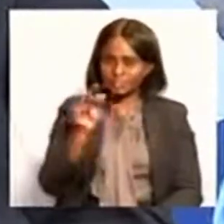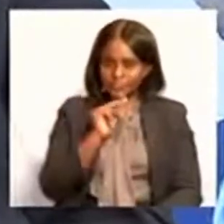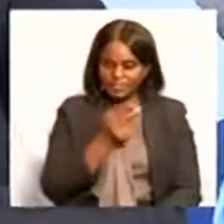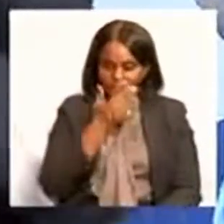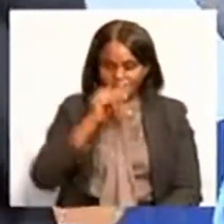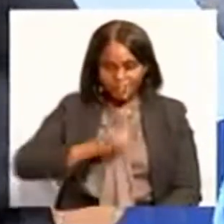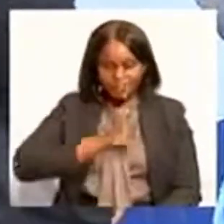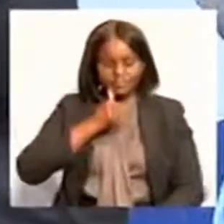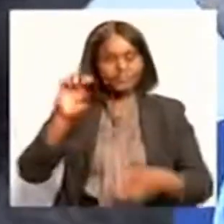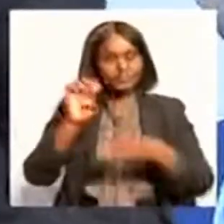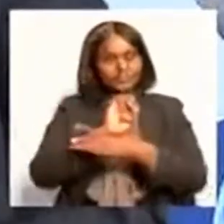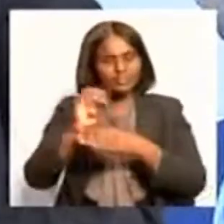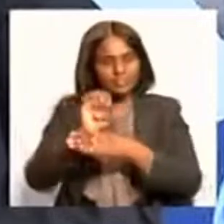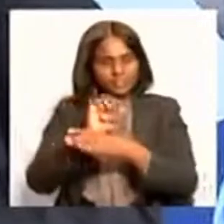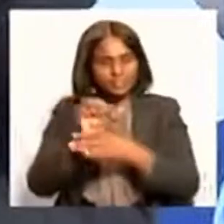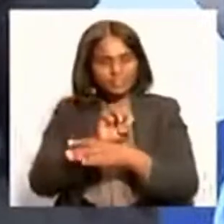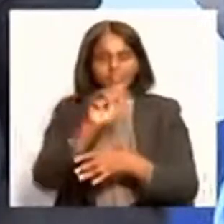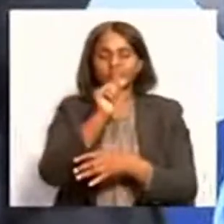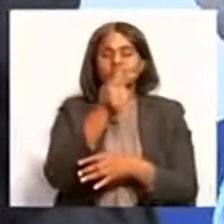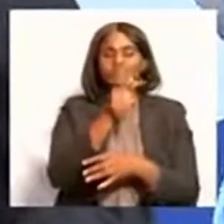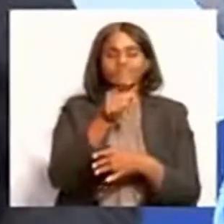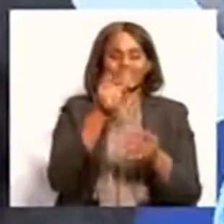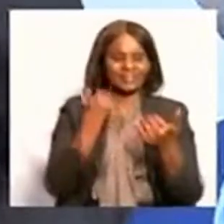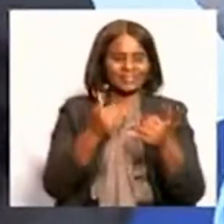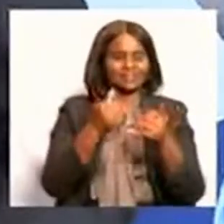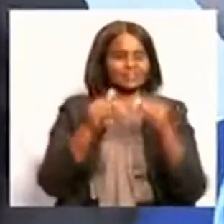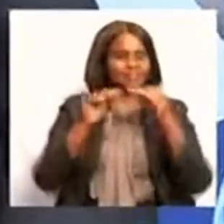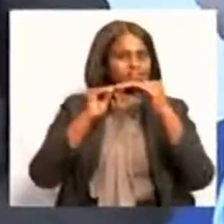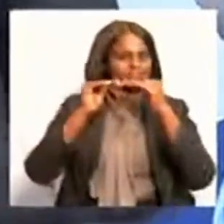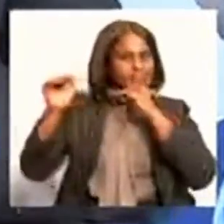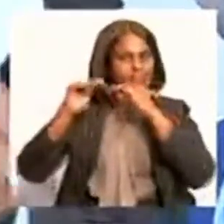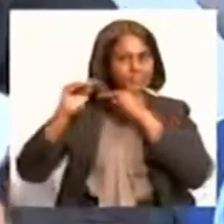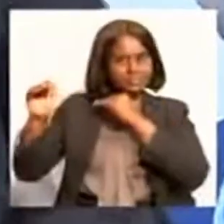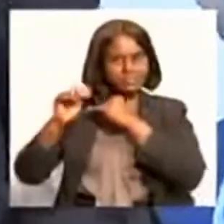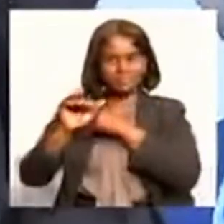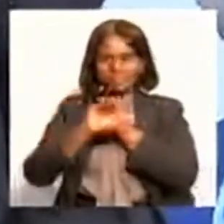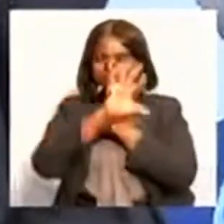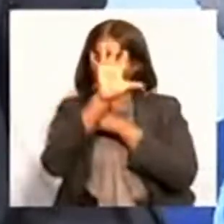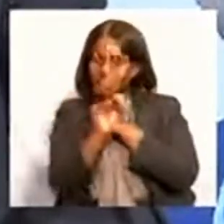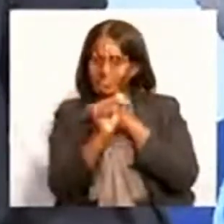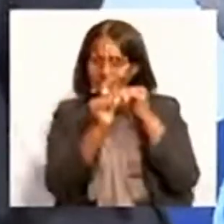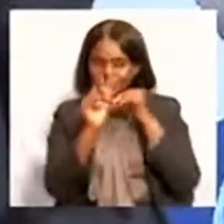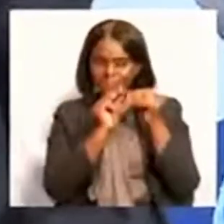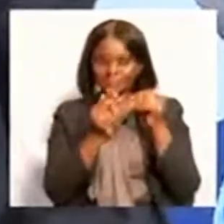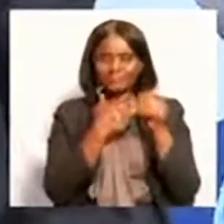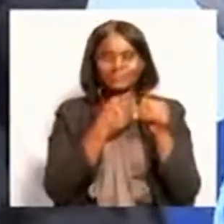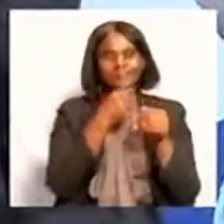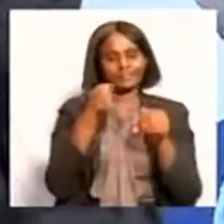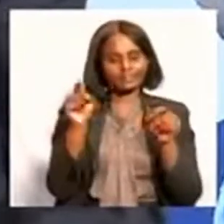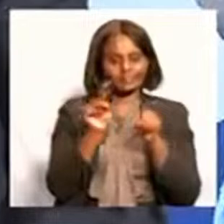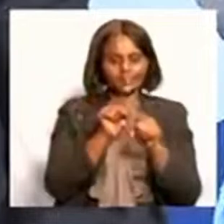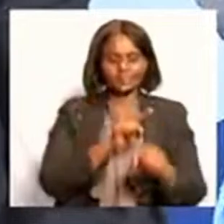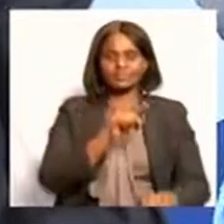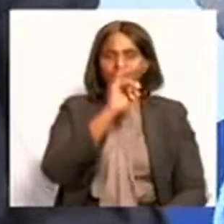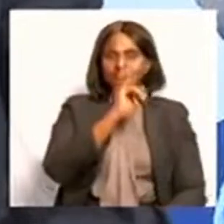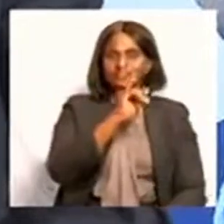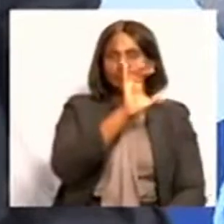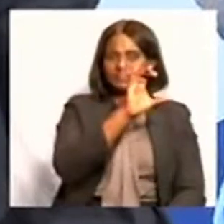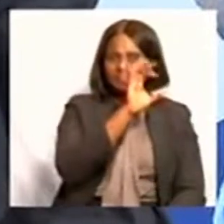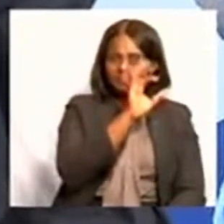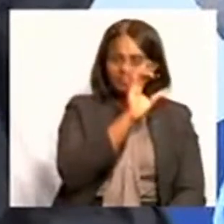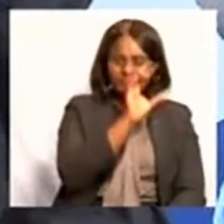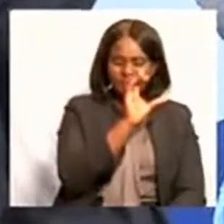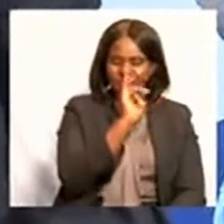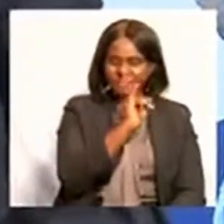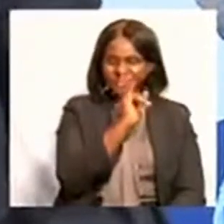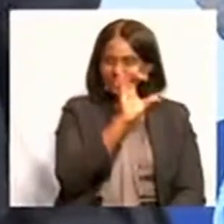to be evaluated as Auditor Generals. So at a regional level, at AfroSci level, we have a tool that is called ICBF, Institutional Capacity